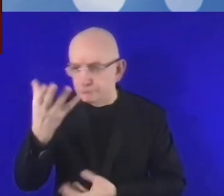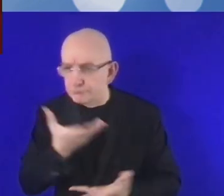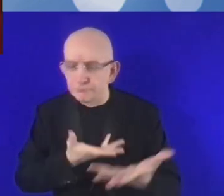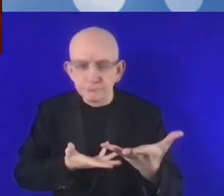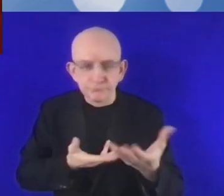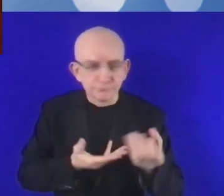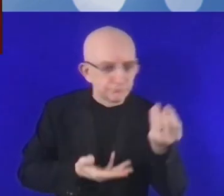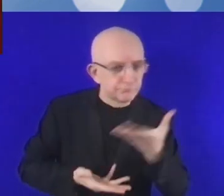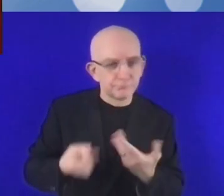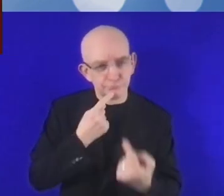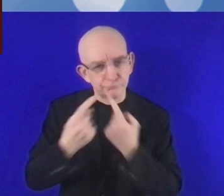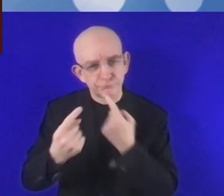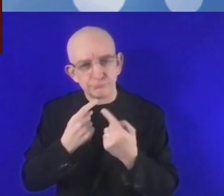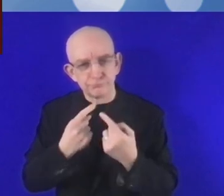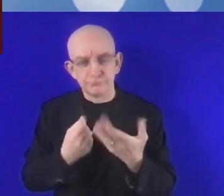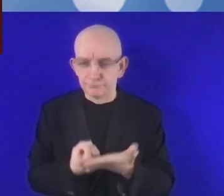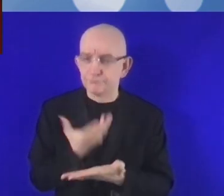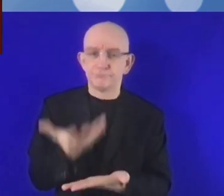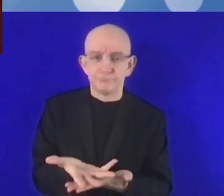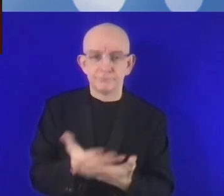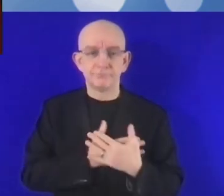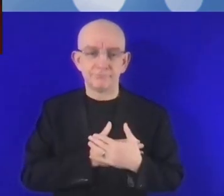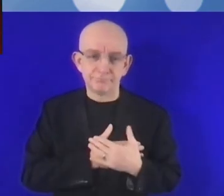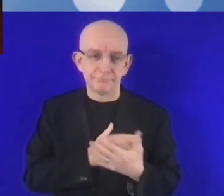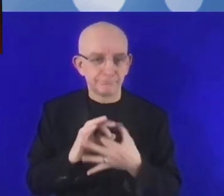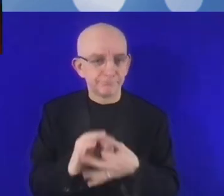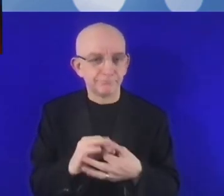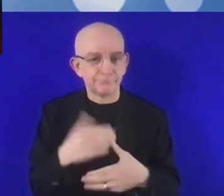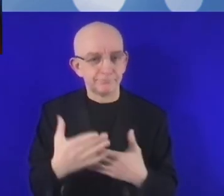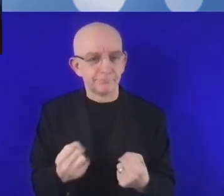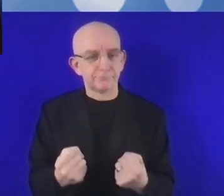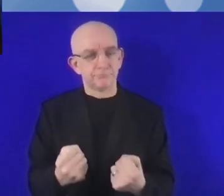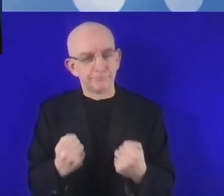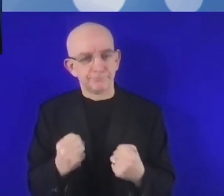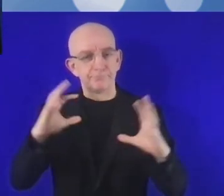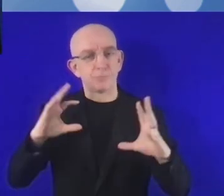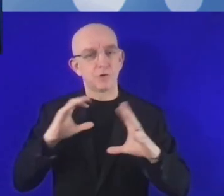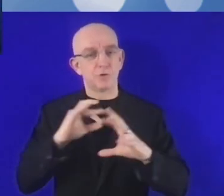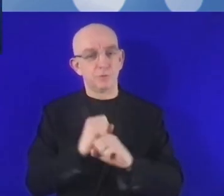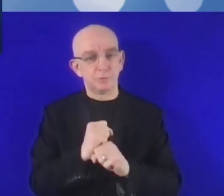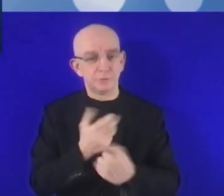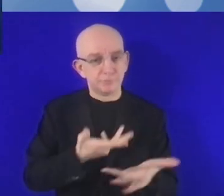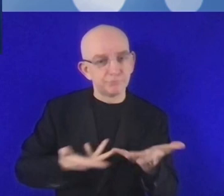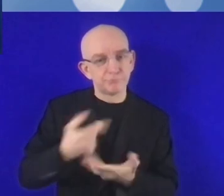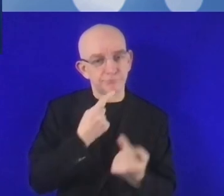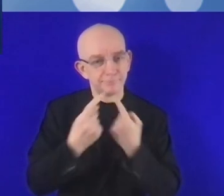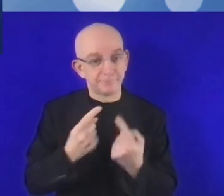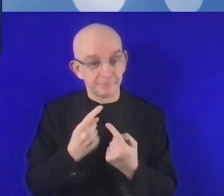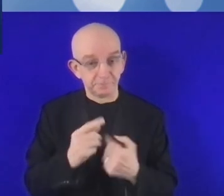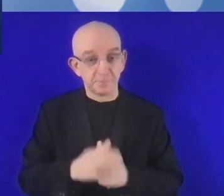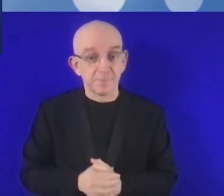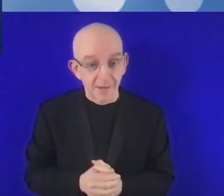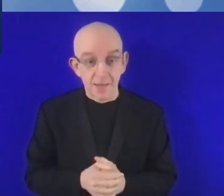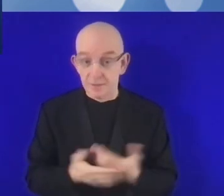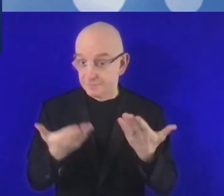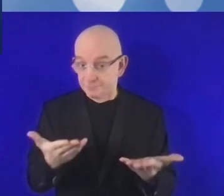your debate result in making the internet a valuable and enriching space, as well as secure,